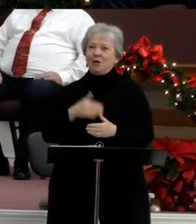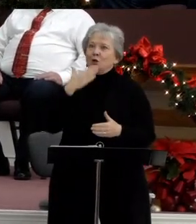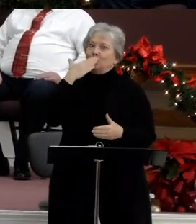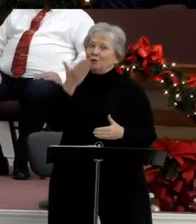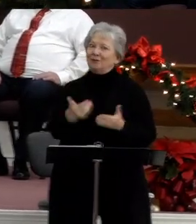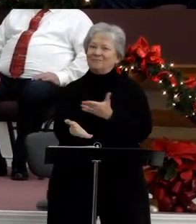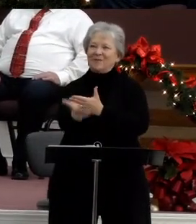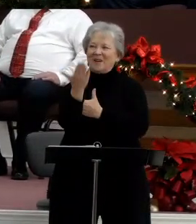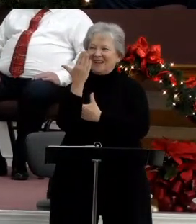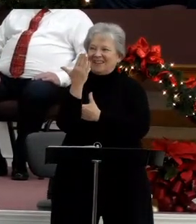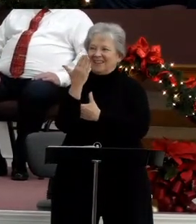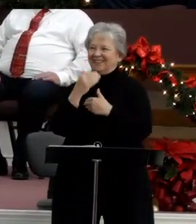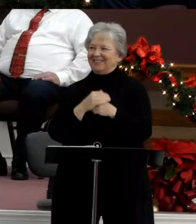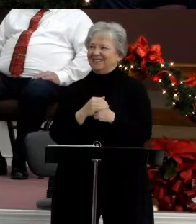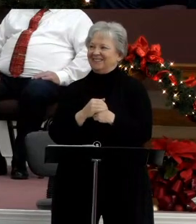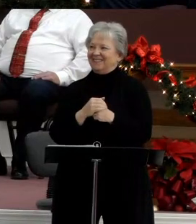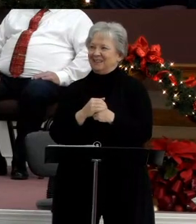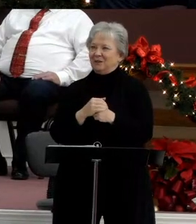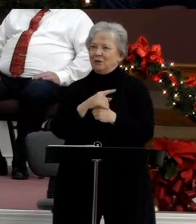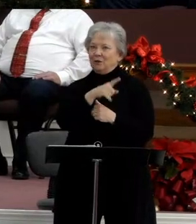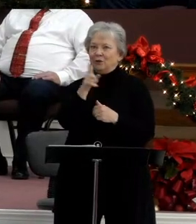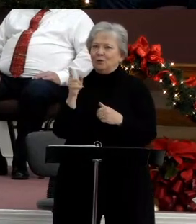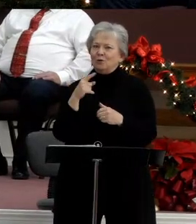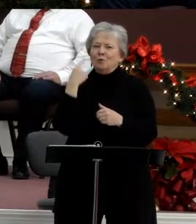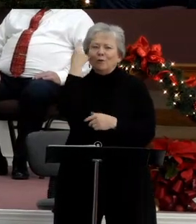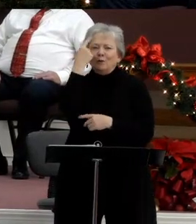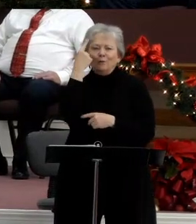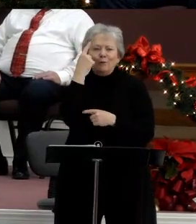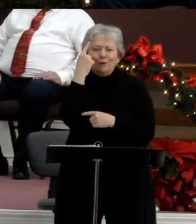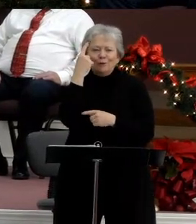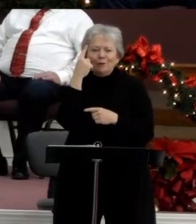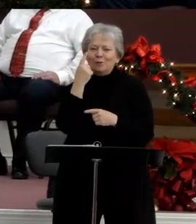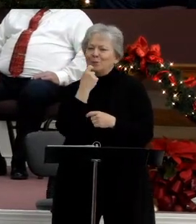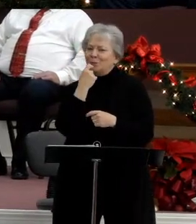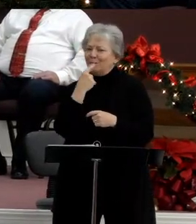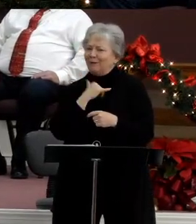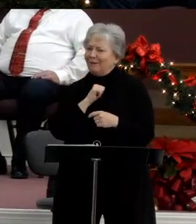Good morning. Y'all wondering where I'm at?